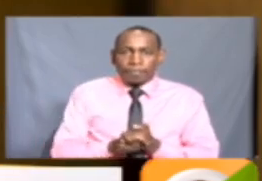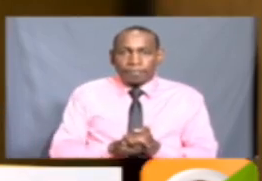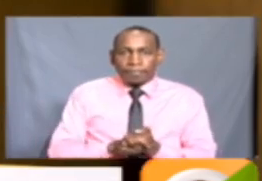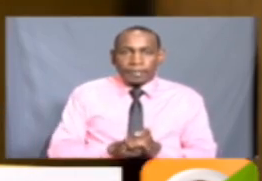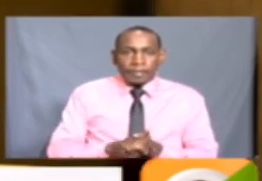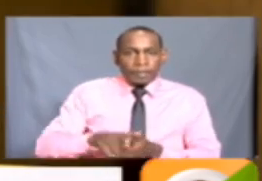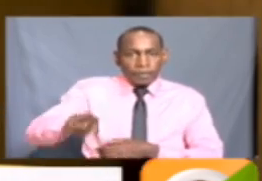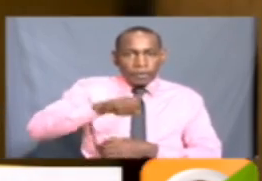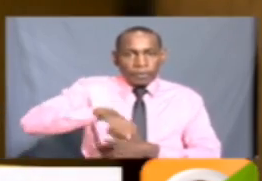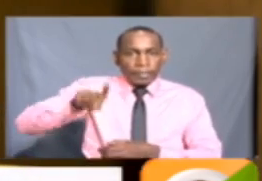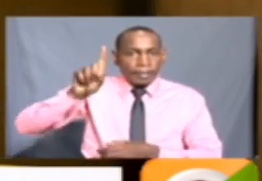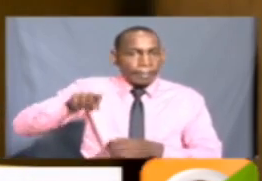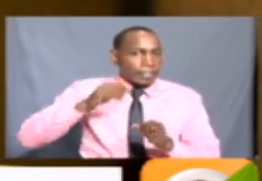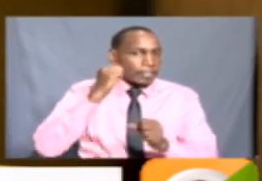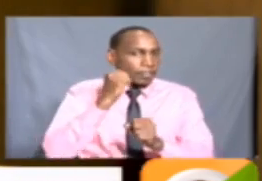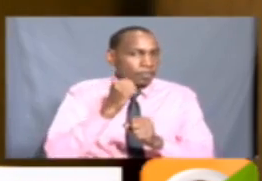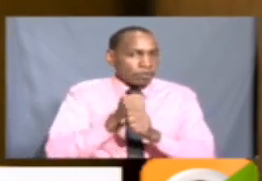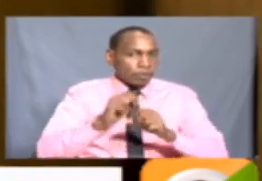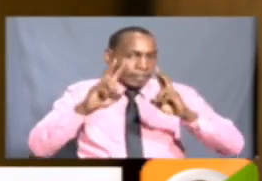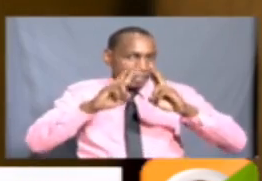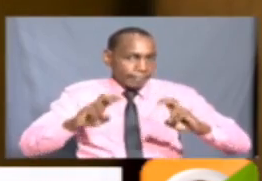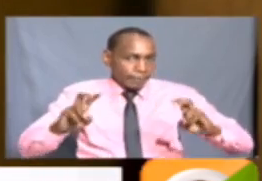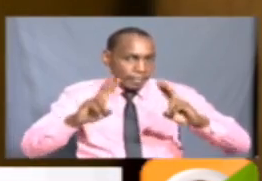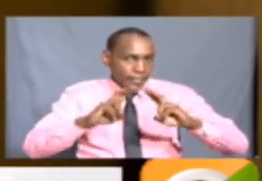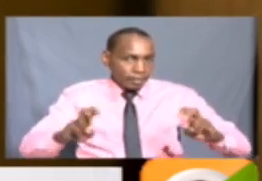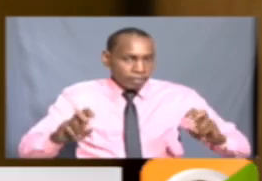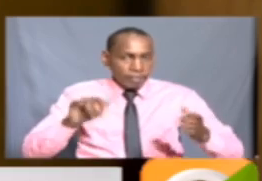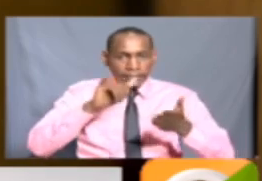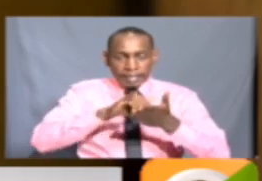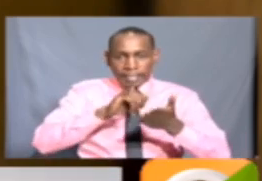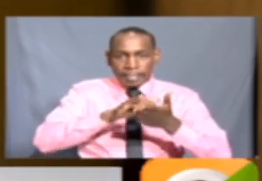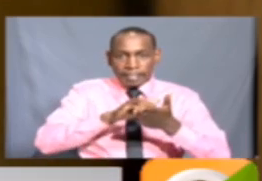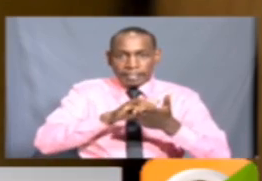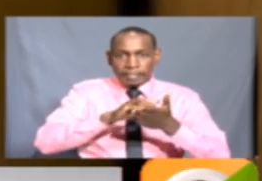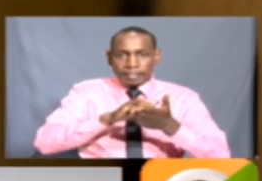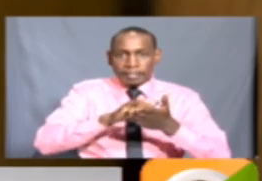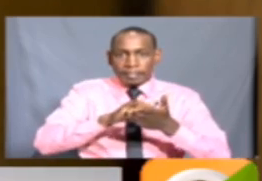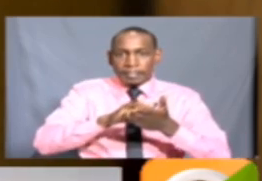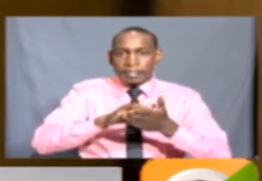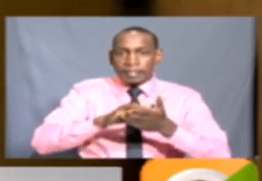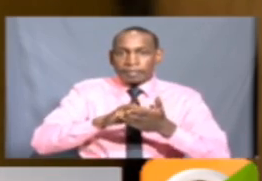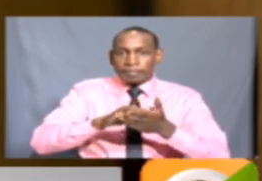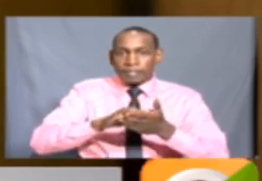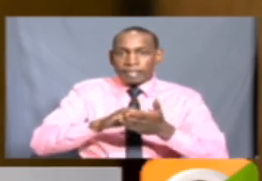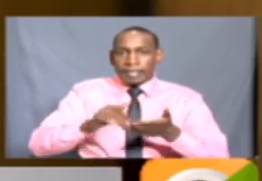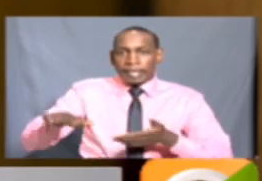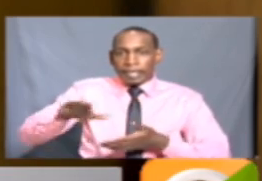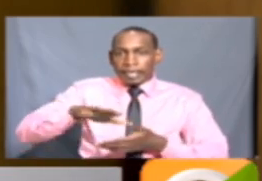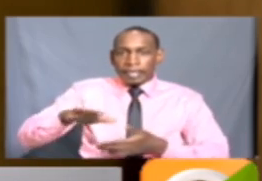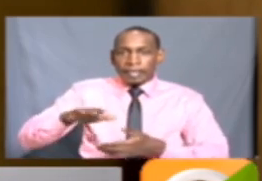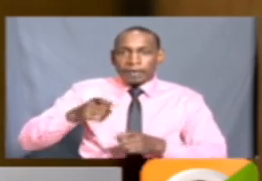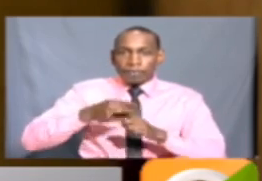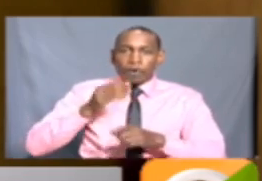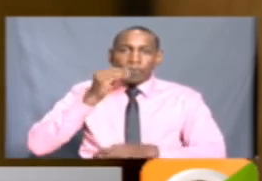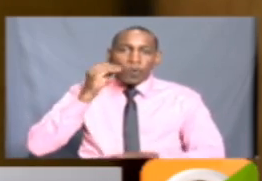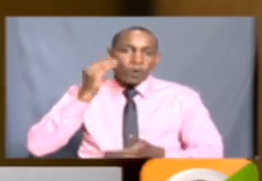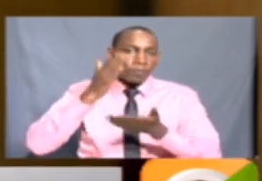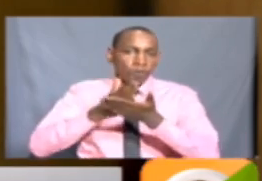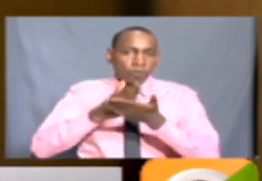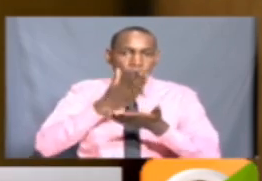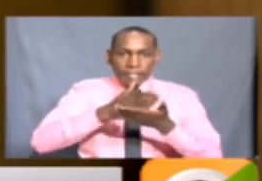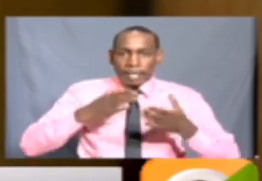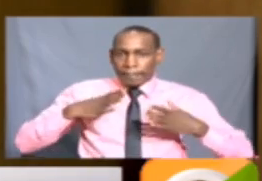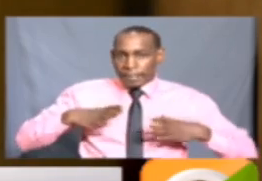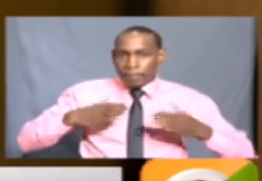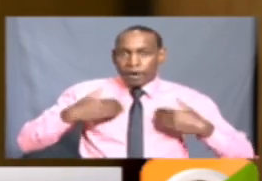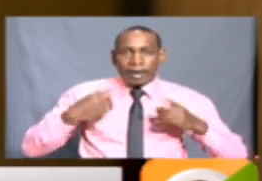We must do our investigations to make sure that where you say you come from is actually where you come from. Because some people have